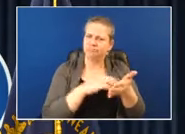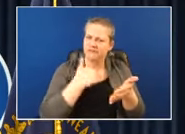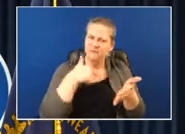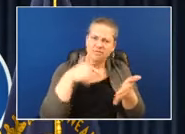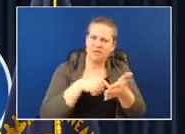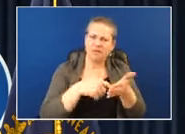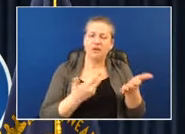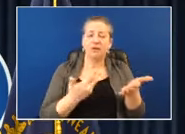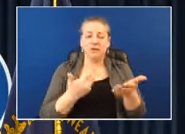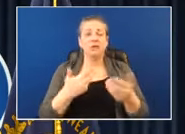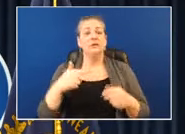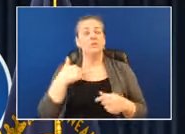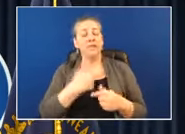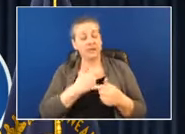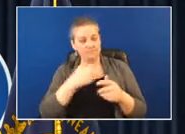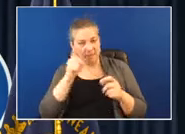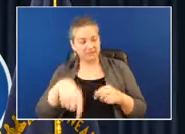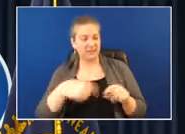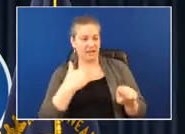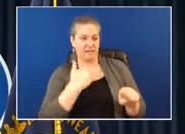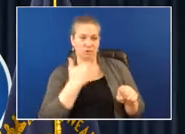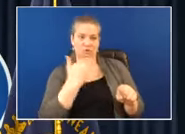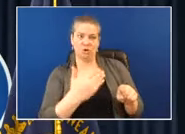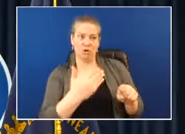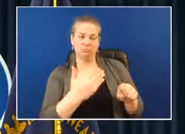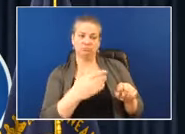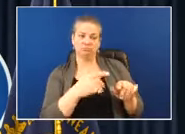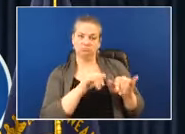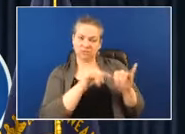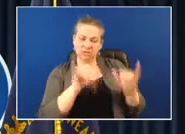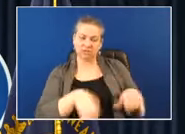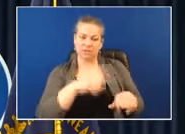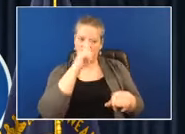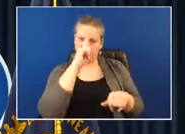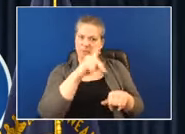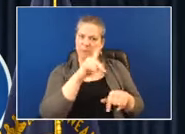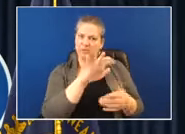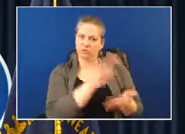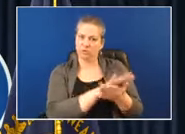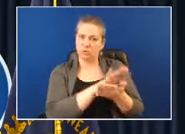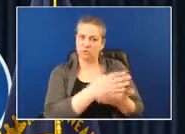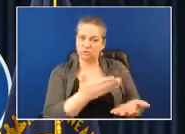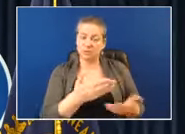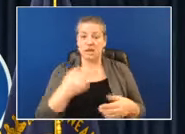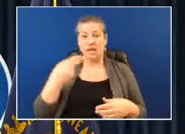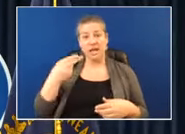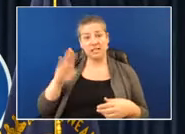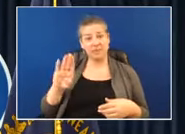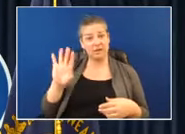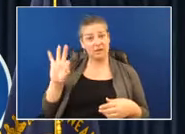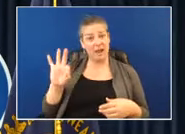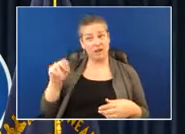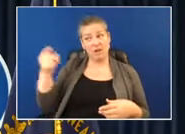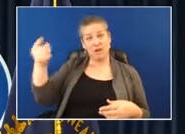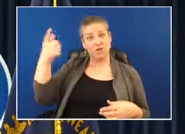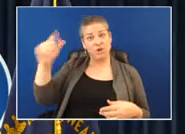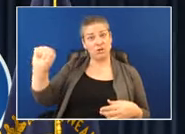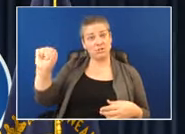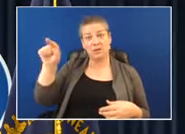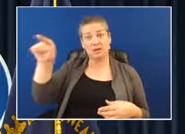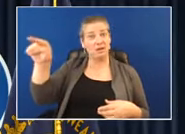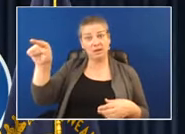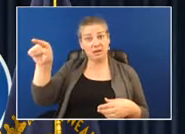is that of our General Assembly, end quote. And with House Bill 9, the General Assembly is abdicating that responsibility, and I